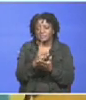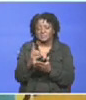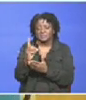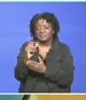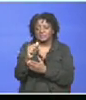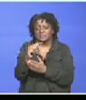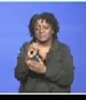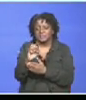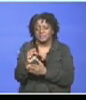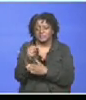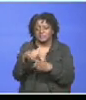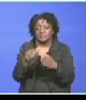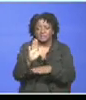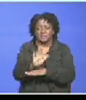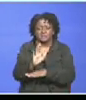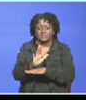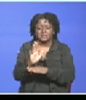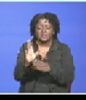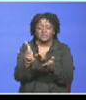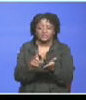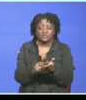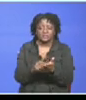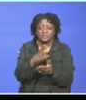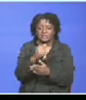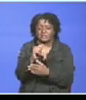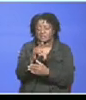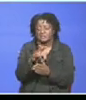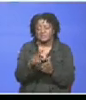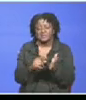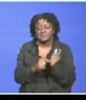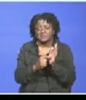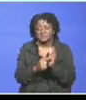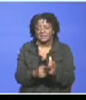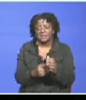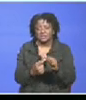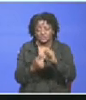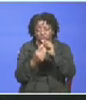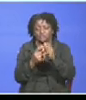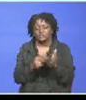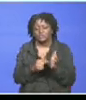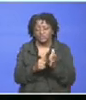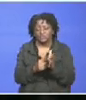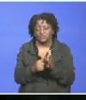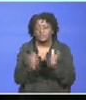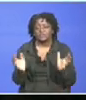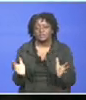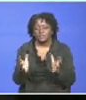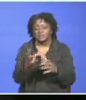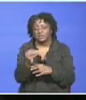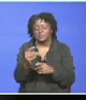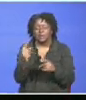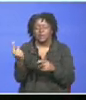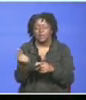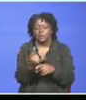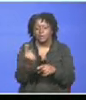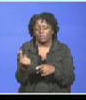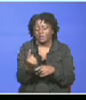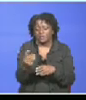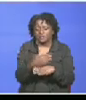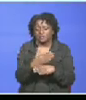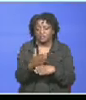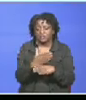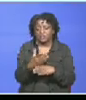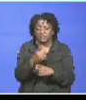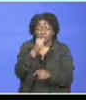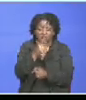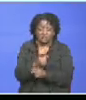specials. Prime Minister Minnis also implored the Broadcasting Corporation of the Bahamas to always disseminate accurate and timely